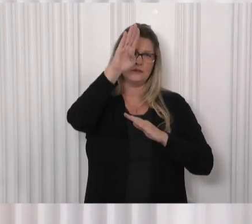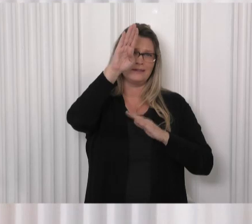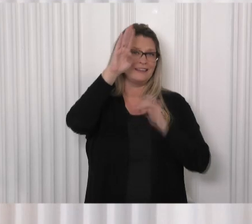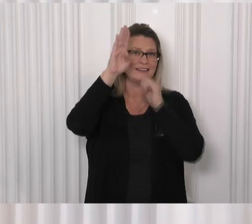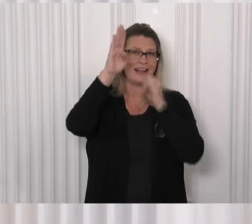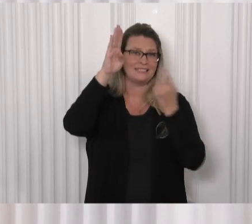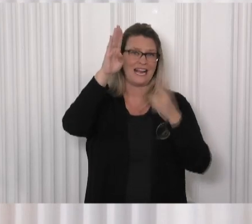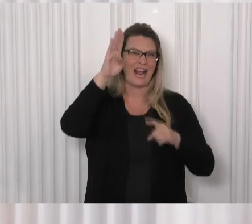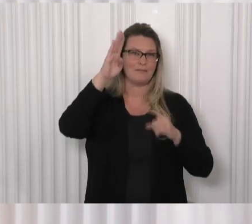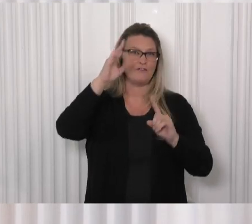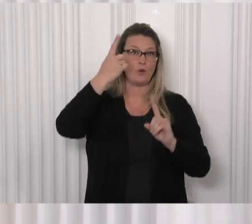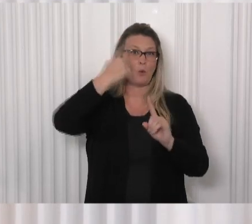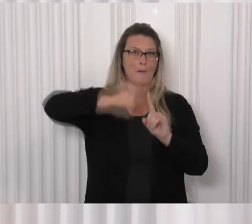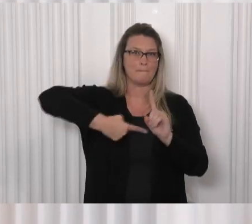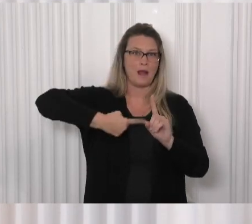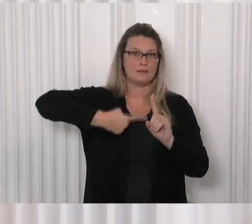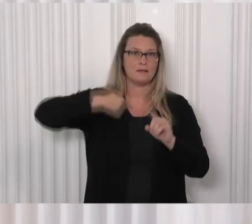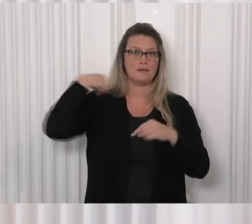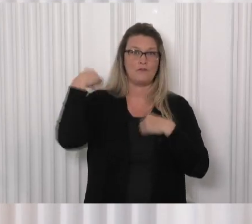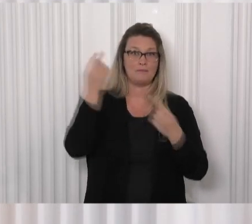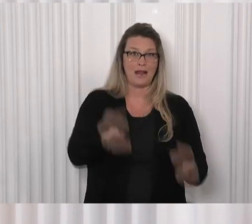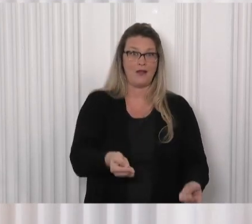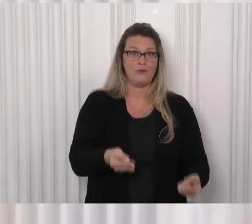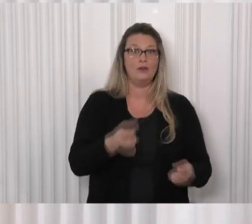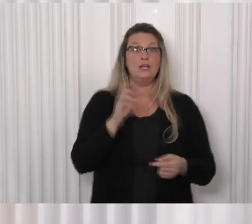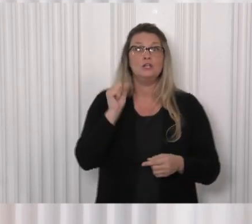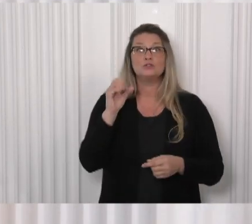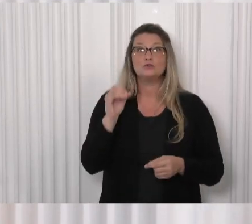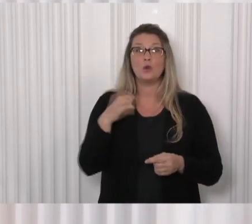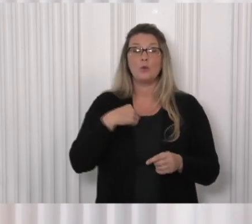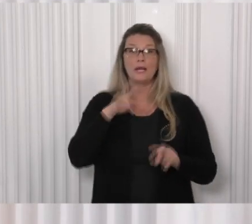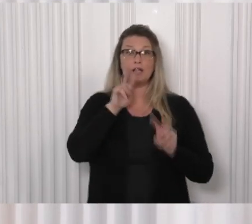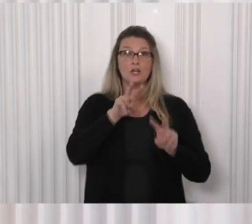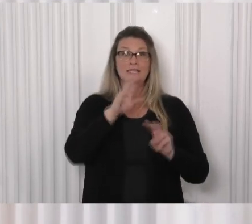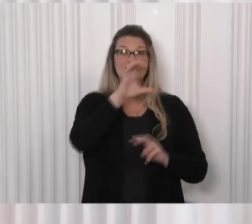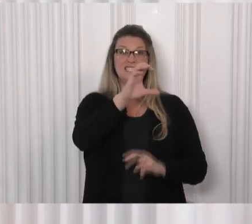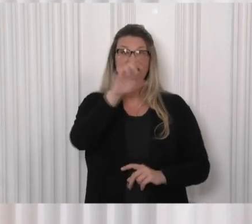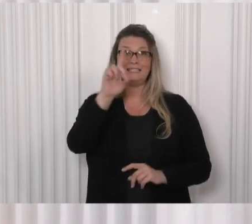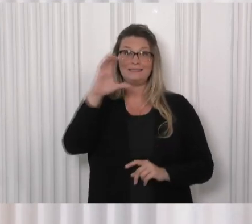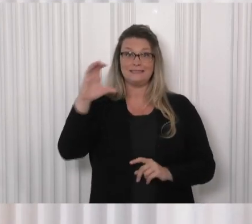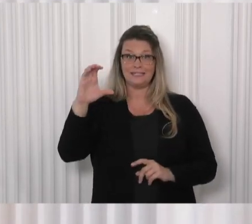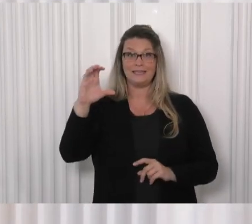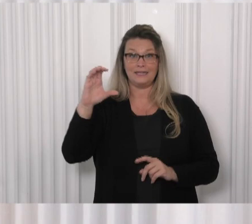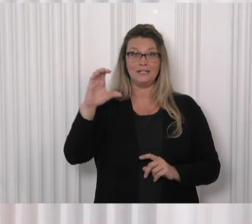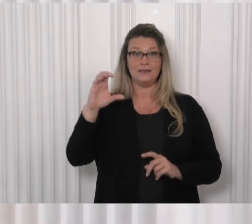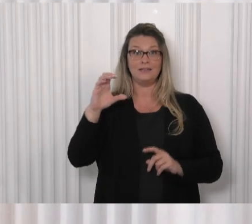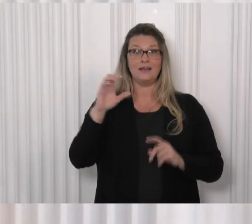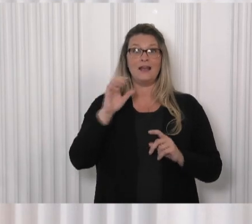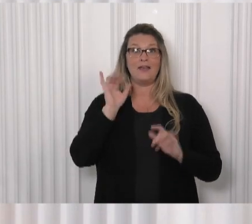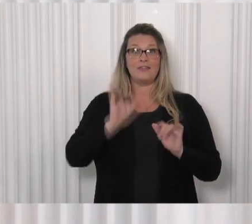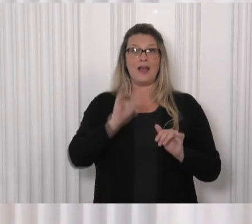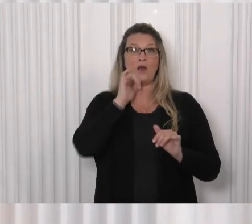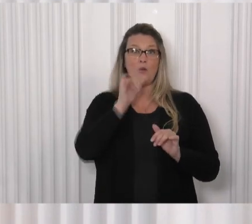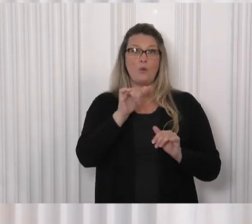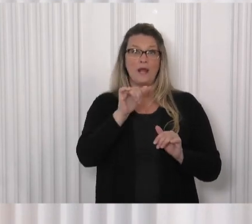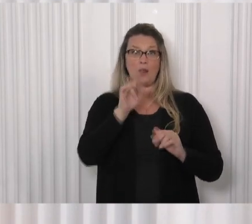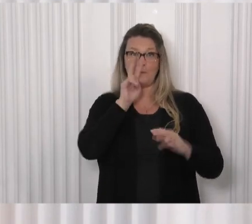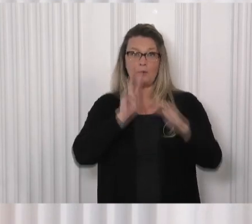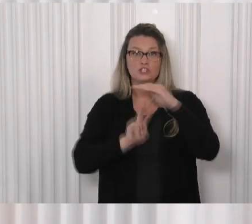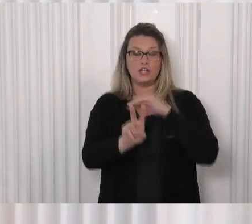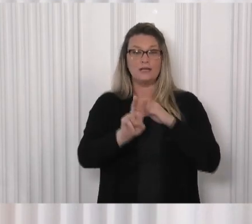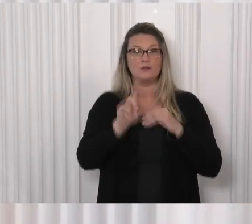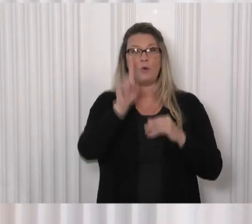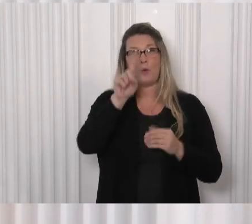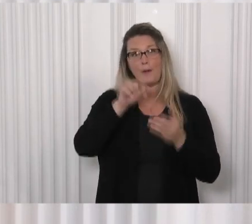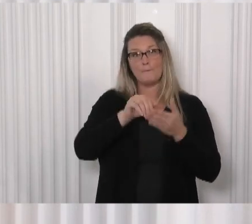happen for a month from now. And so when we look at the Centers for Disease Control, that basically projected that we could have